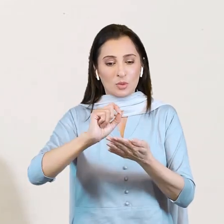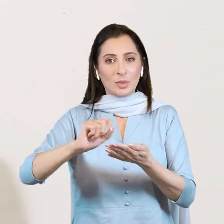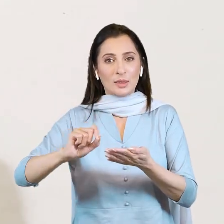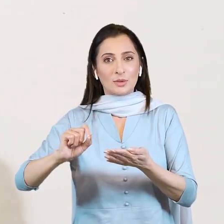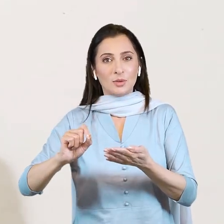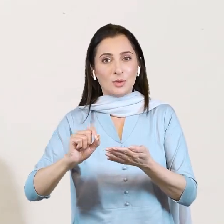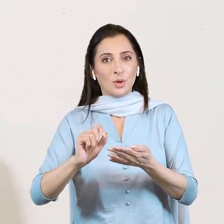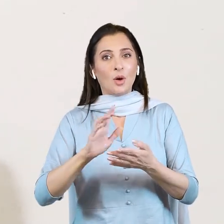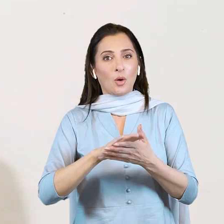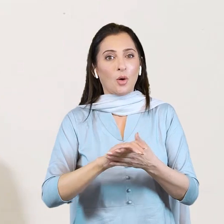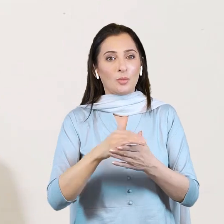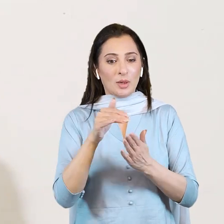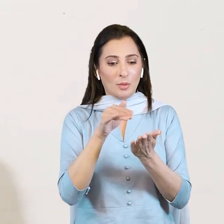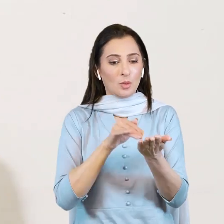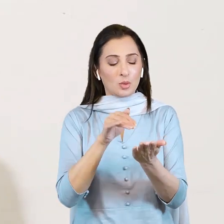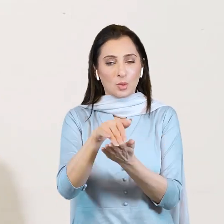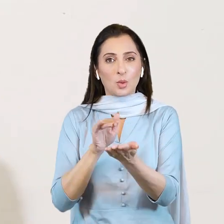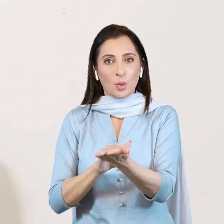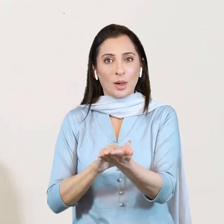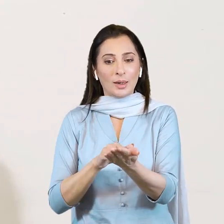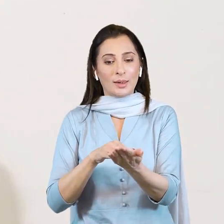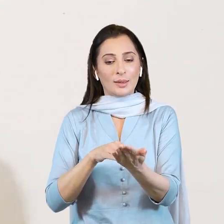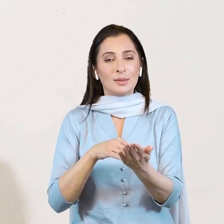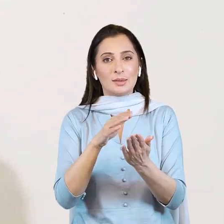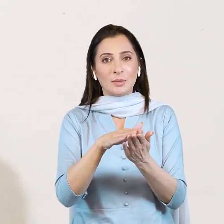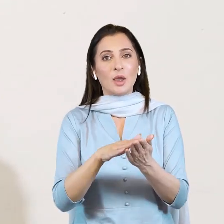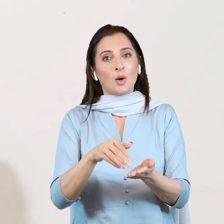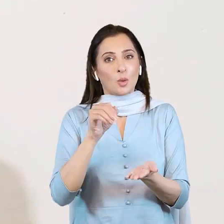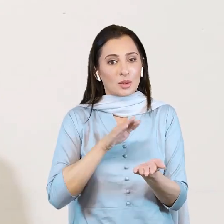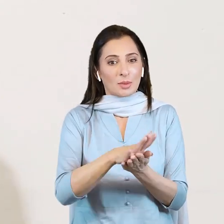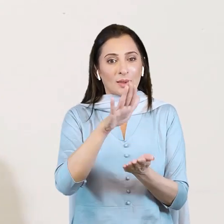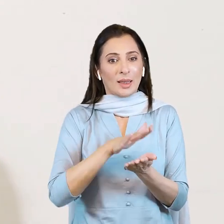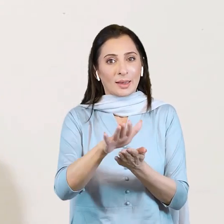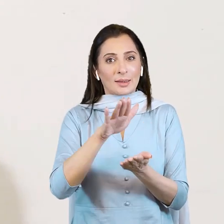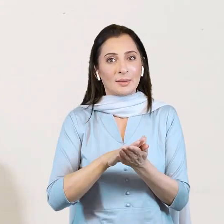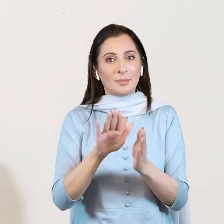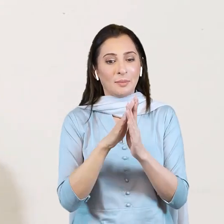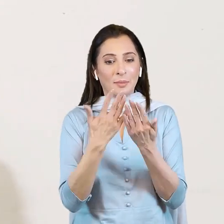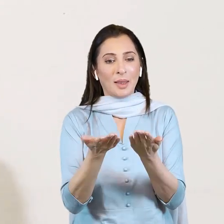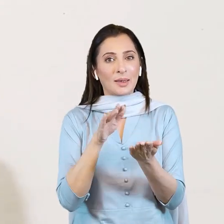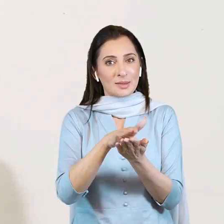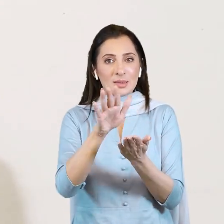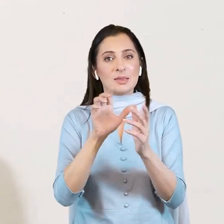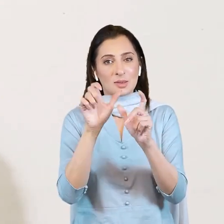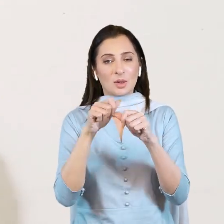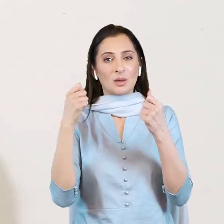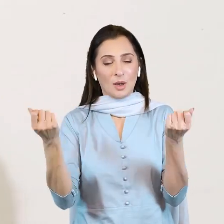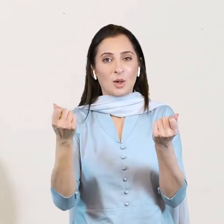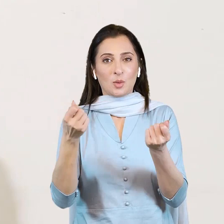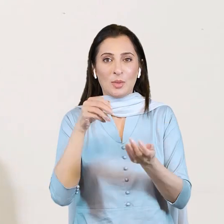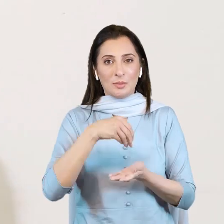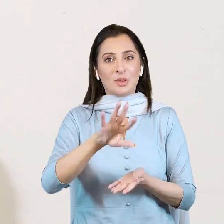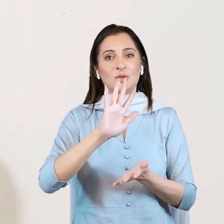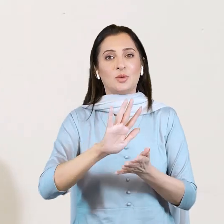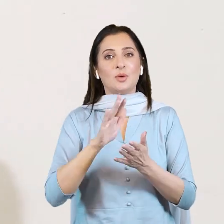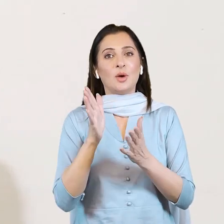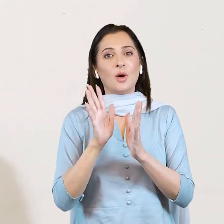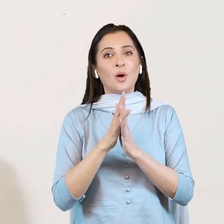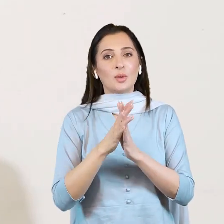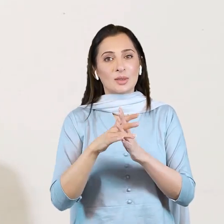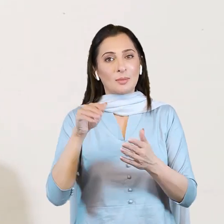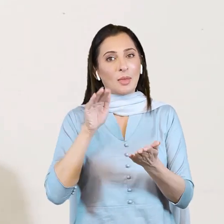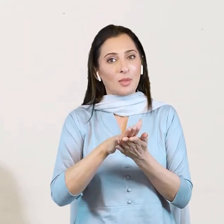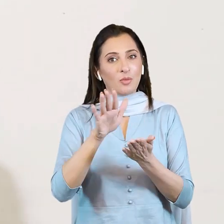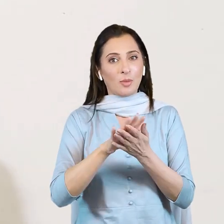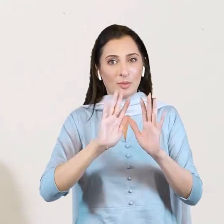couple of magazines. I was pleasantly surprised when one of them emailed me back saying it was published. So I continued to speak to the world